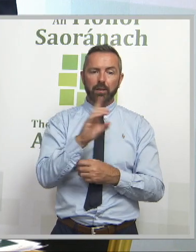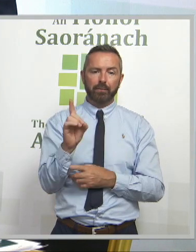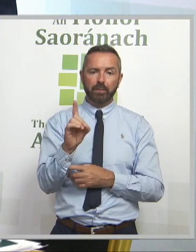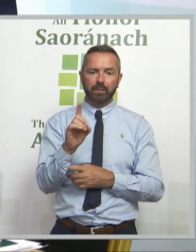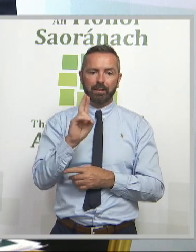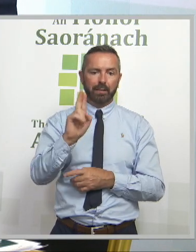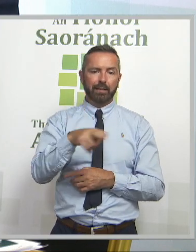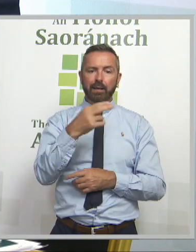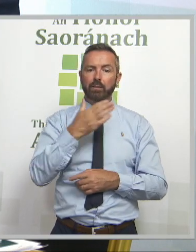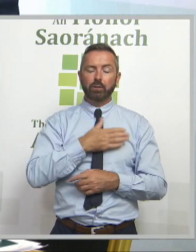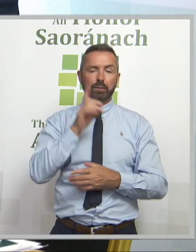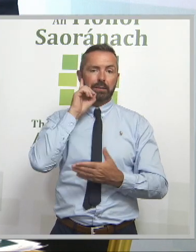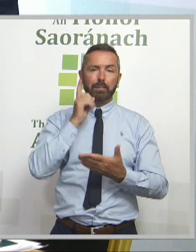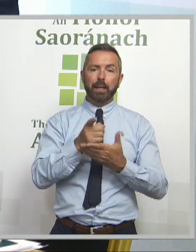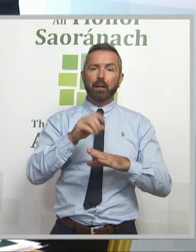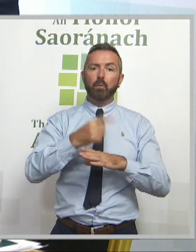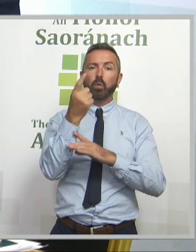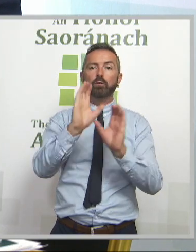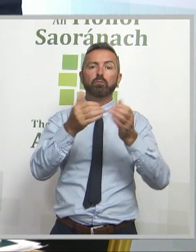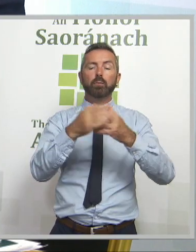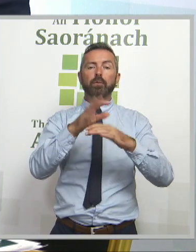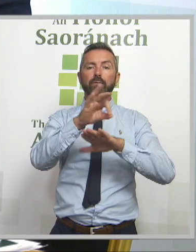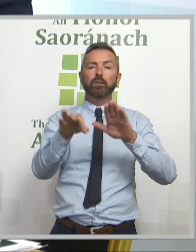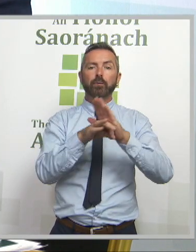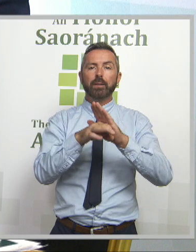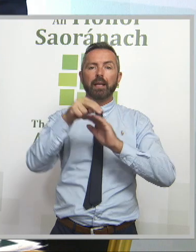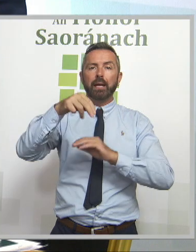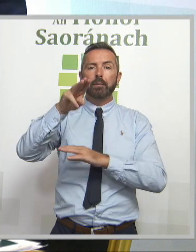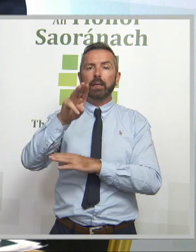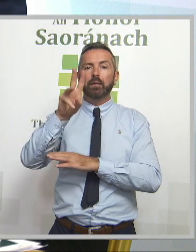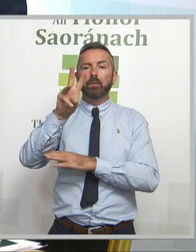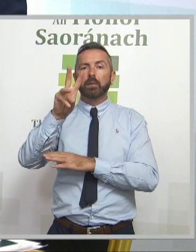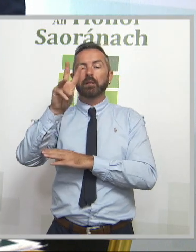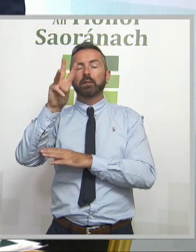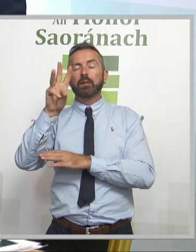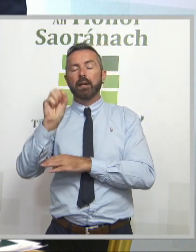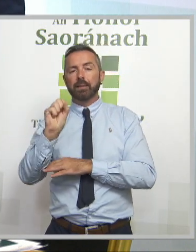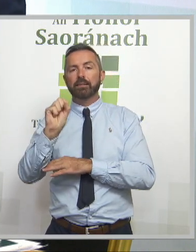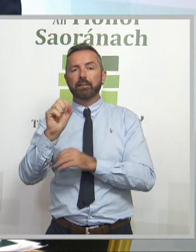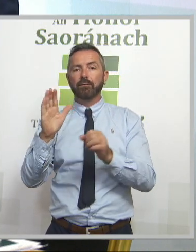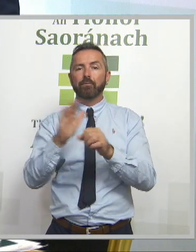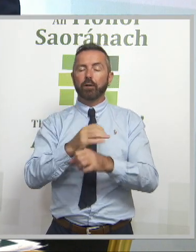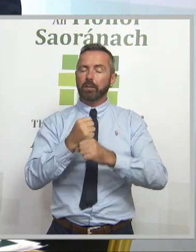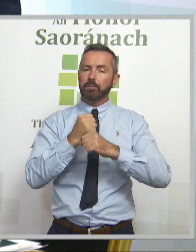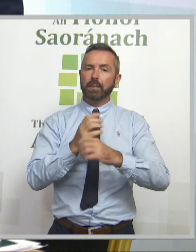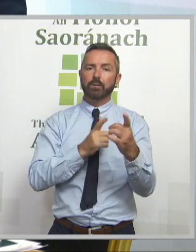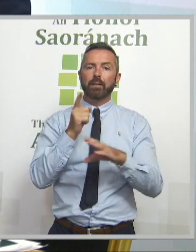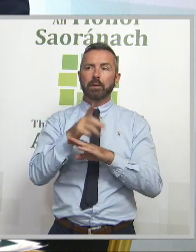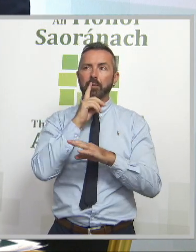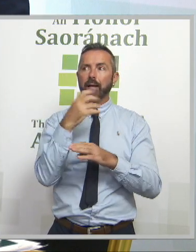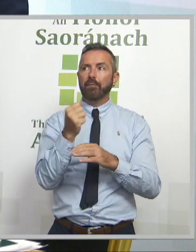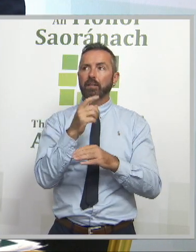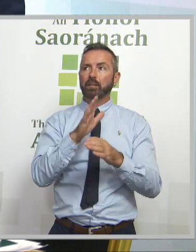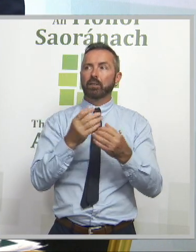can't only depend on one arm of the state. NPWS is completely committed to doing that, but there are funds out with our control. There's land that we